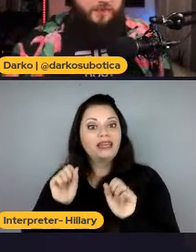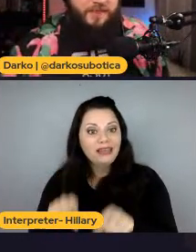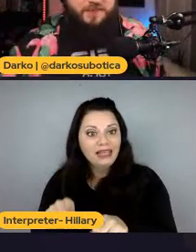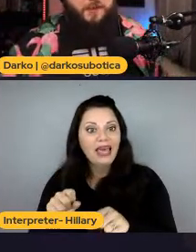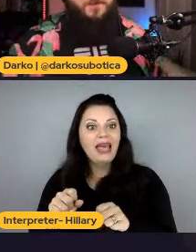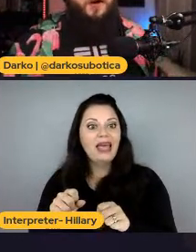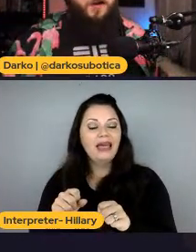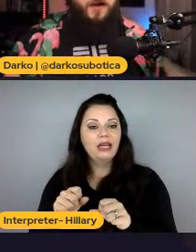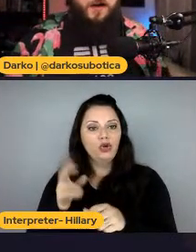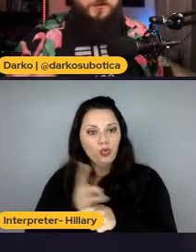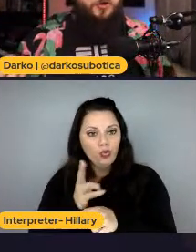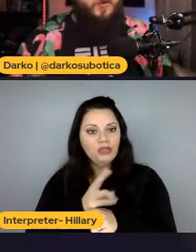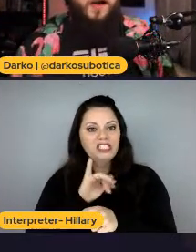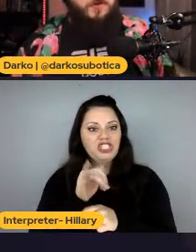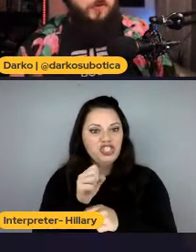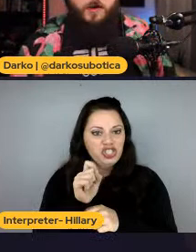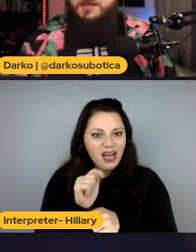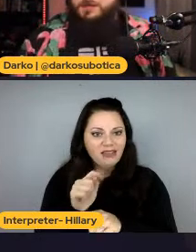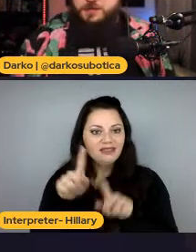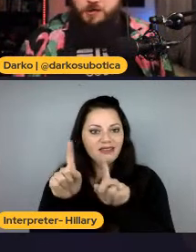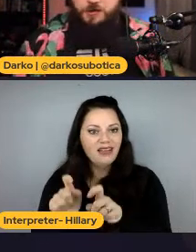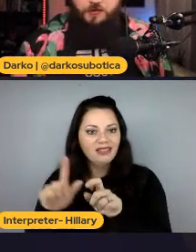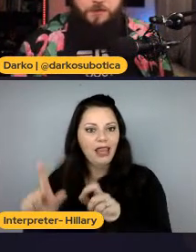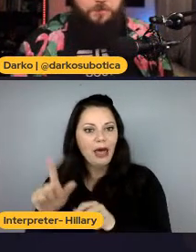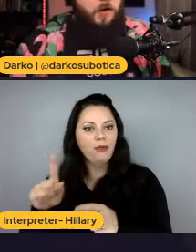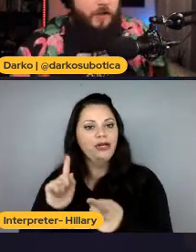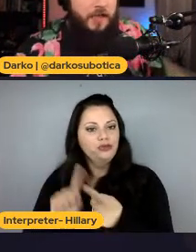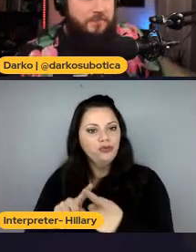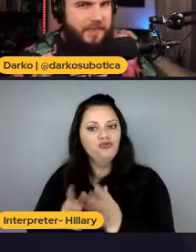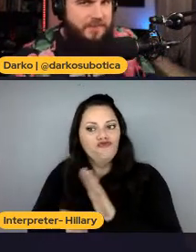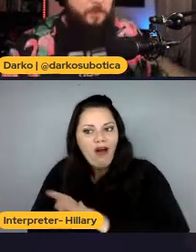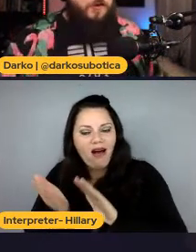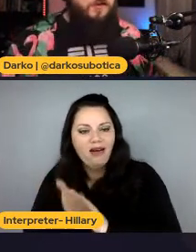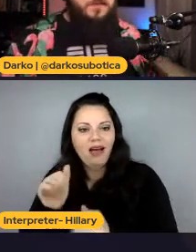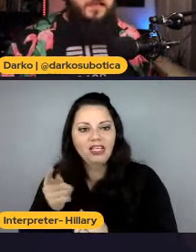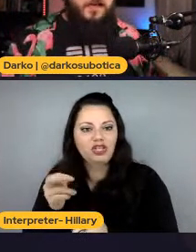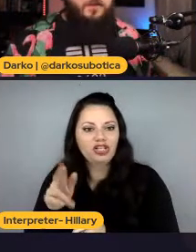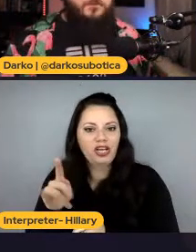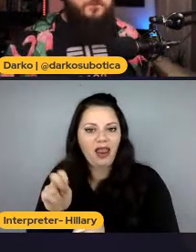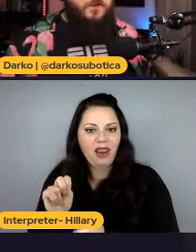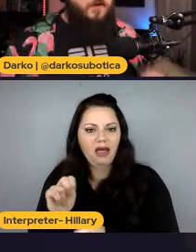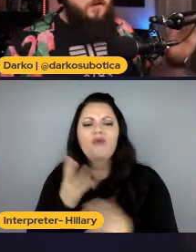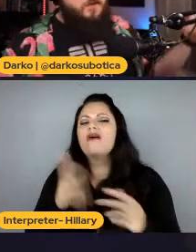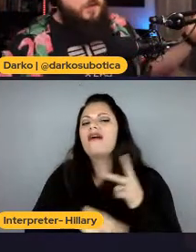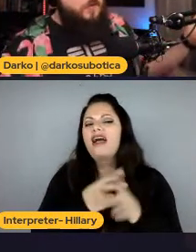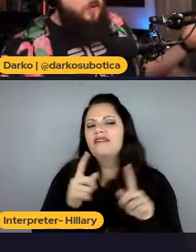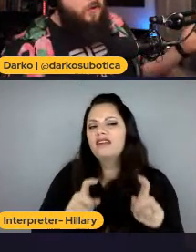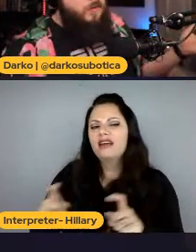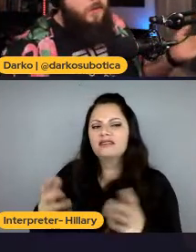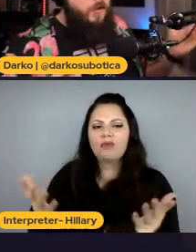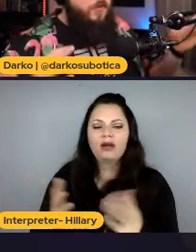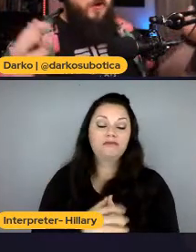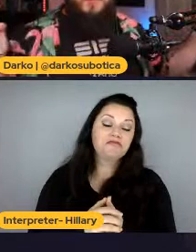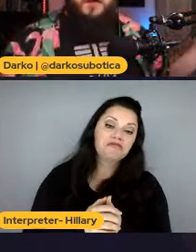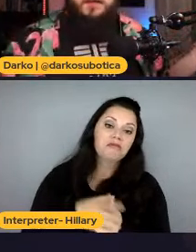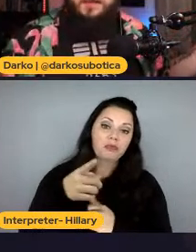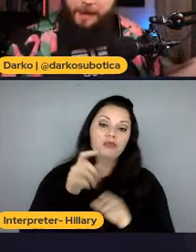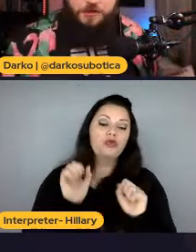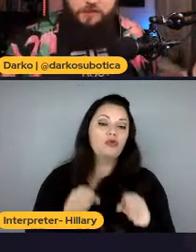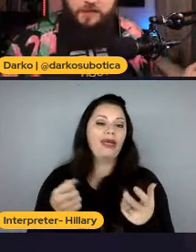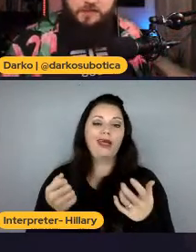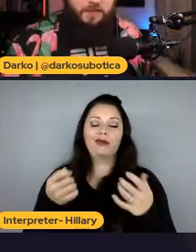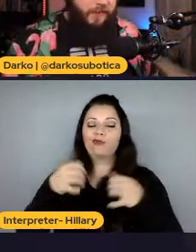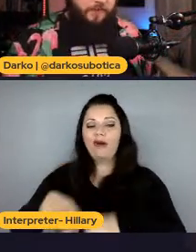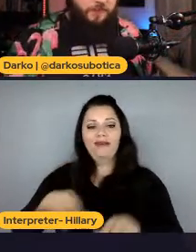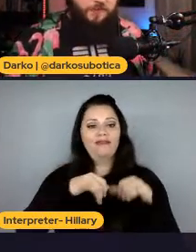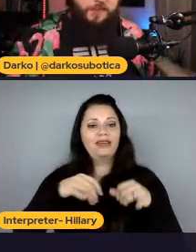Jest testing library to actually run some assertions, right? And what kind of tests can we run on the CDK? Well, you can do your run-of-the-mill